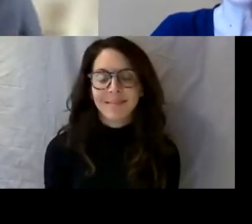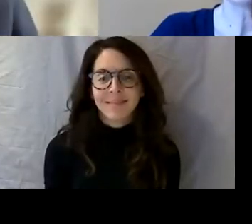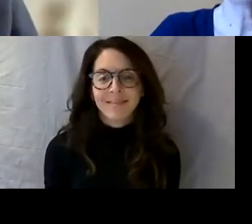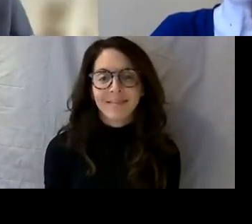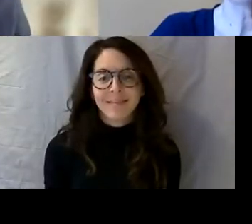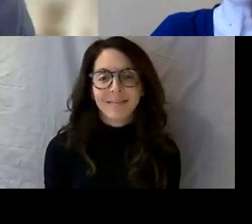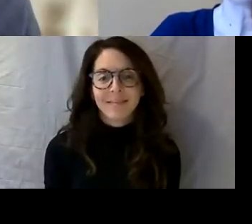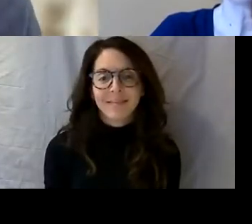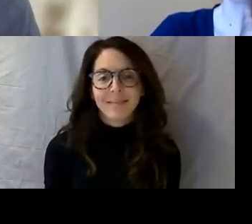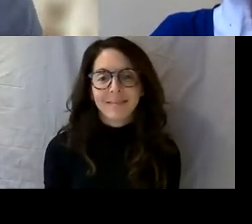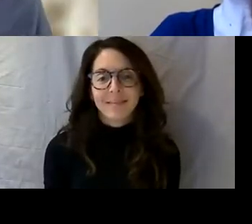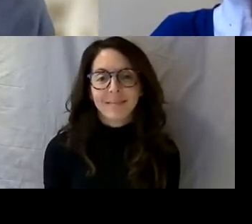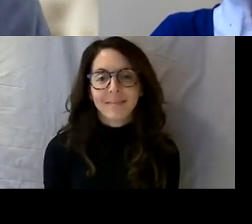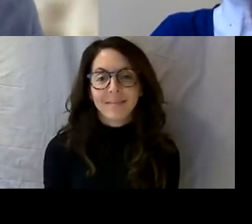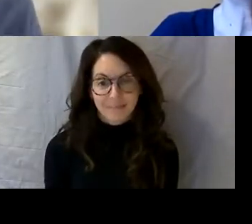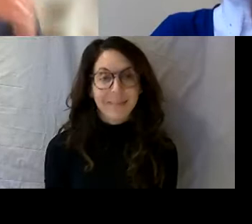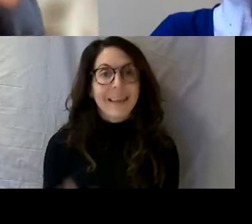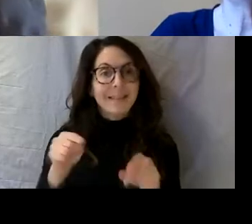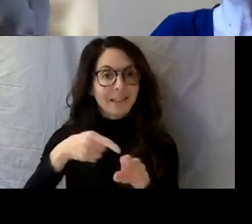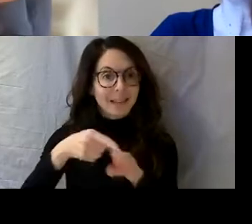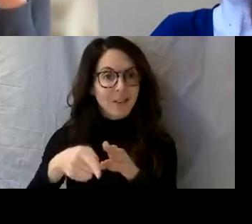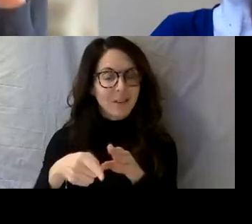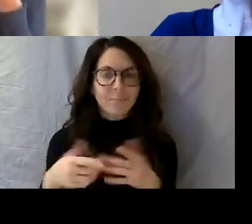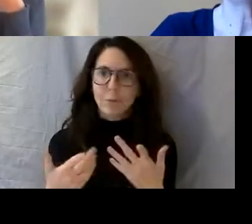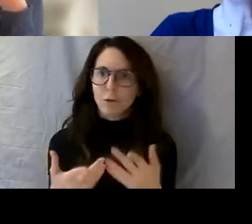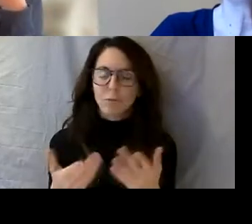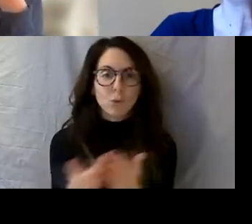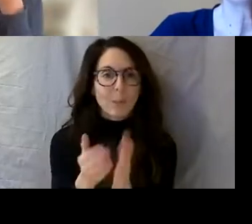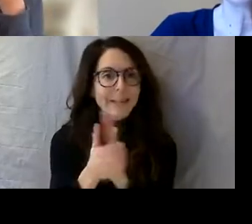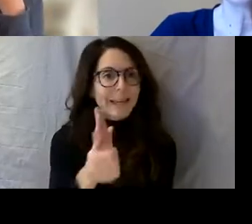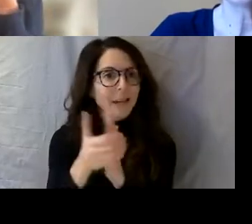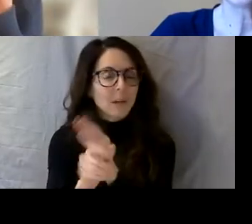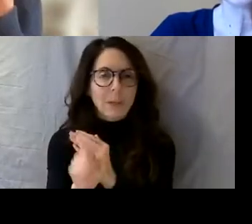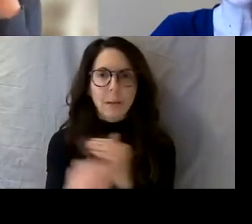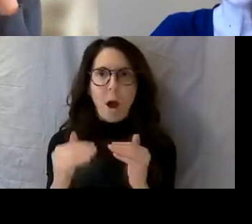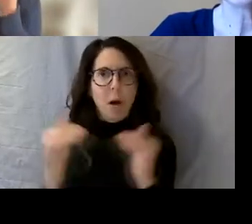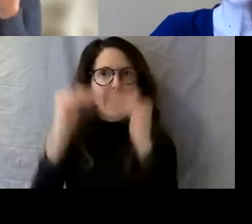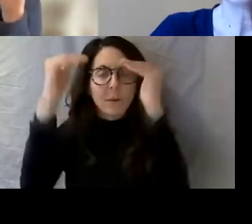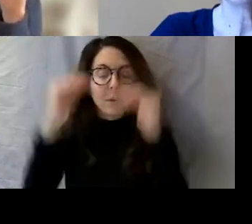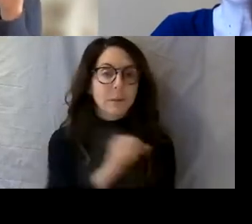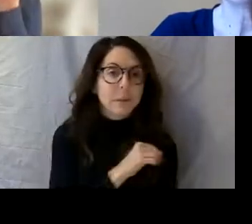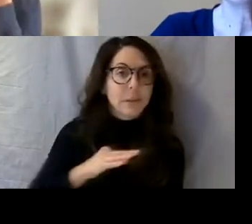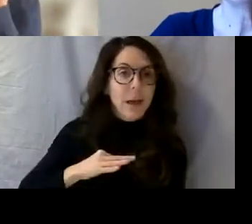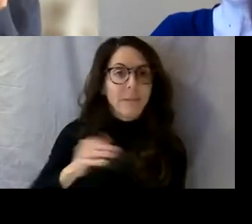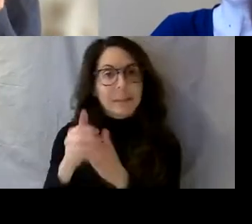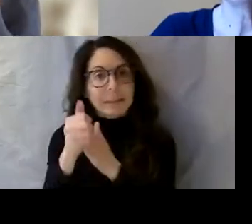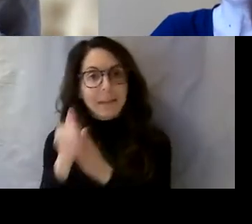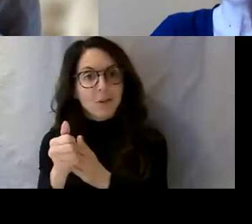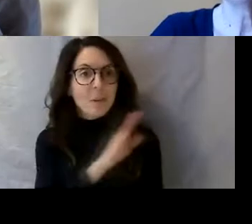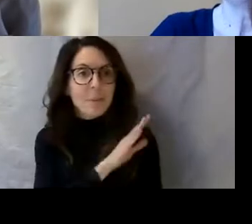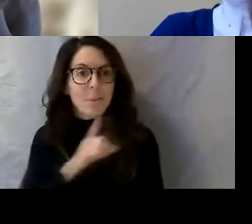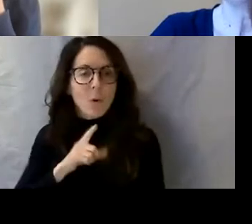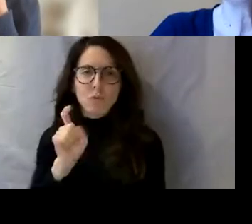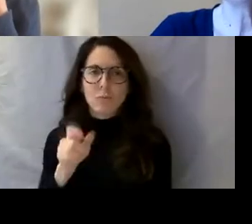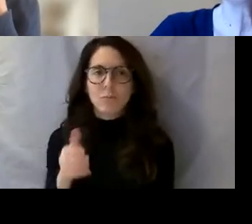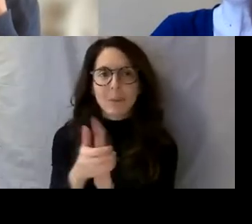new skills needed currently in the sector at all levels of the organization, from staff, leadership to board. And we